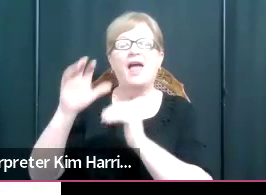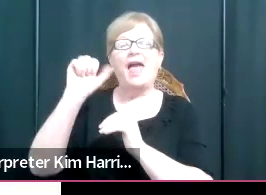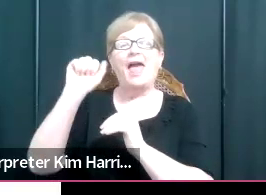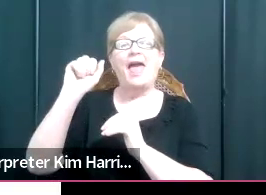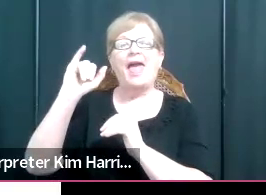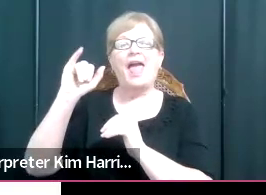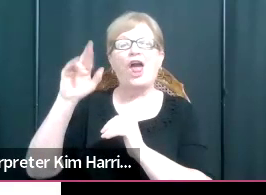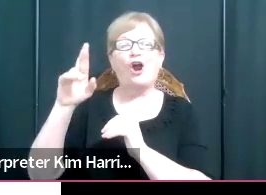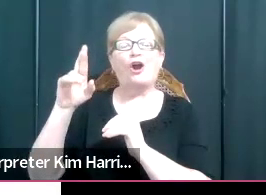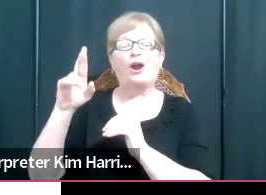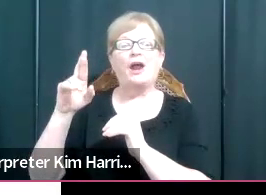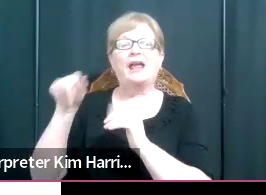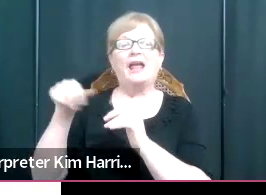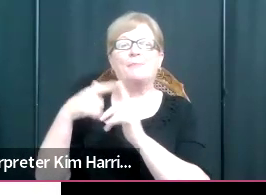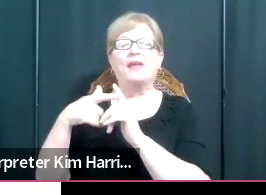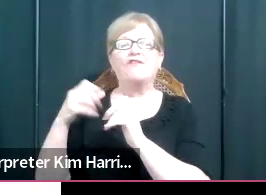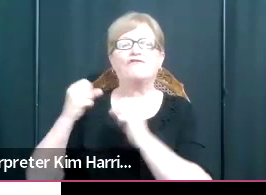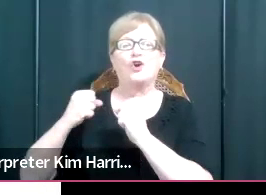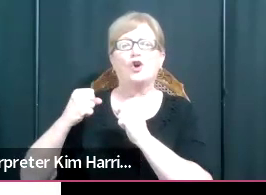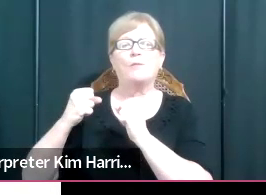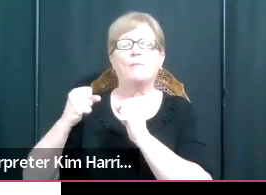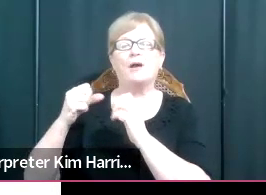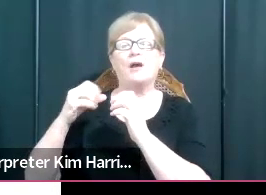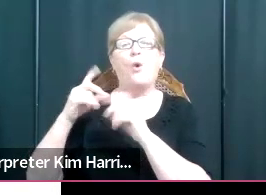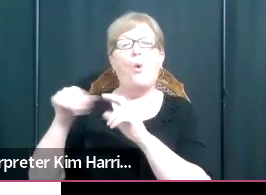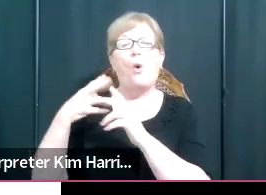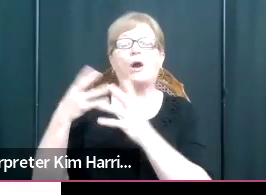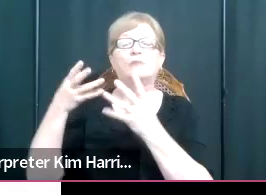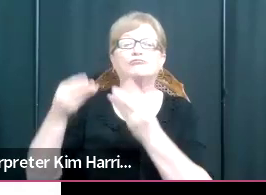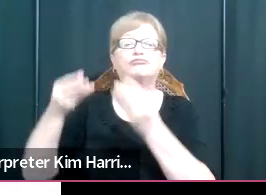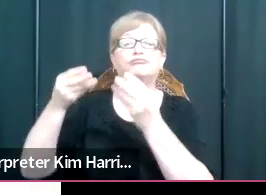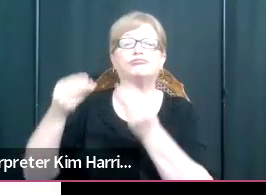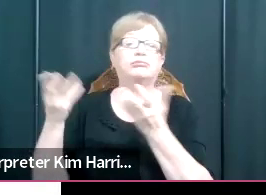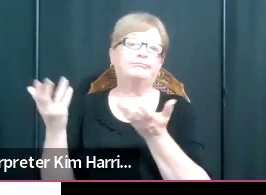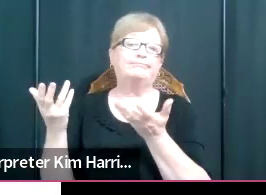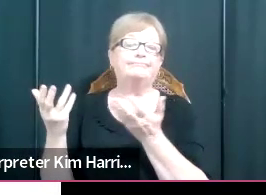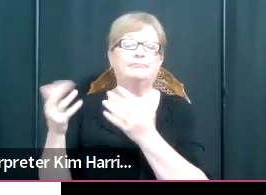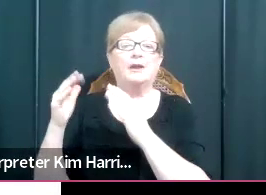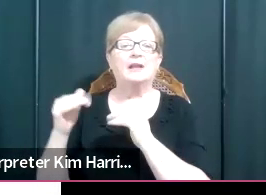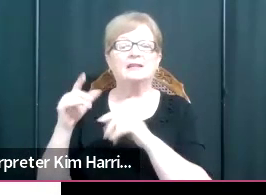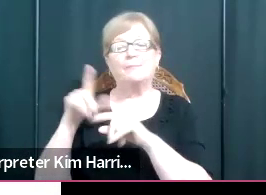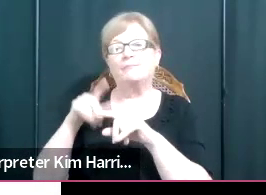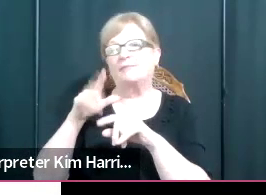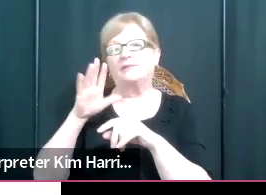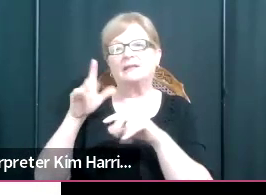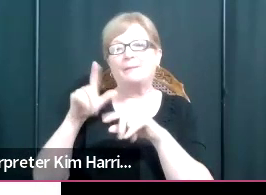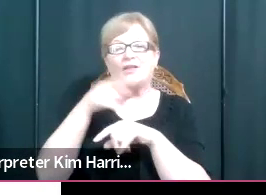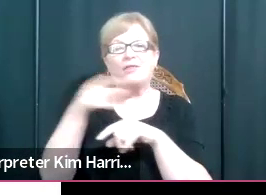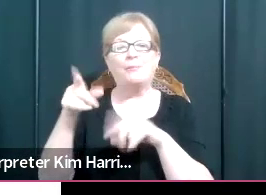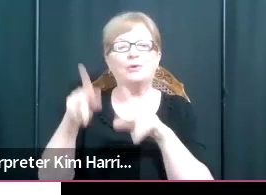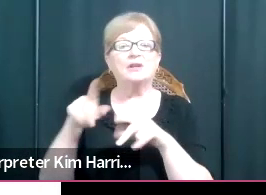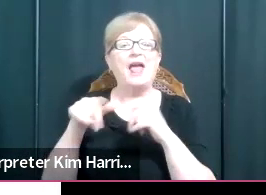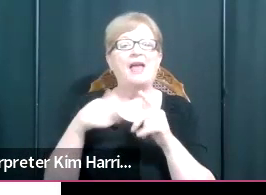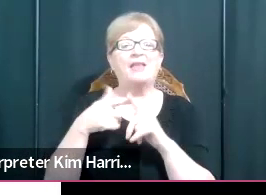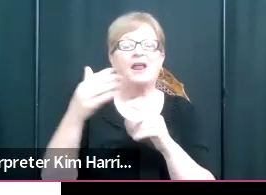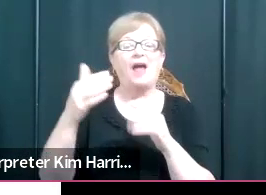be firmer or squishier depending on somebody's needs. Underneath that, we have wiggle wobble chair feet,